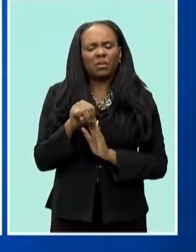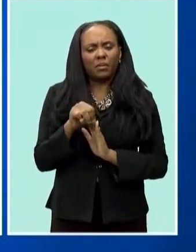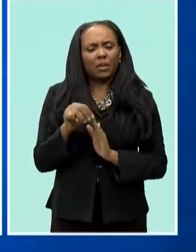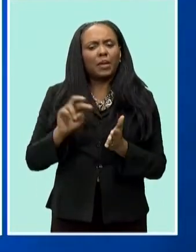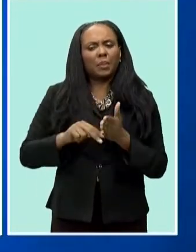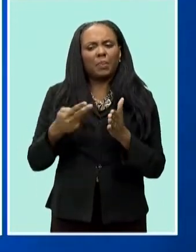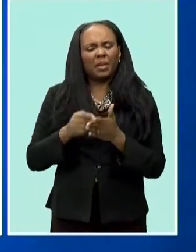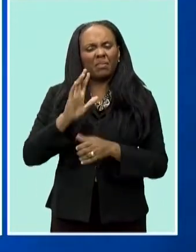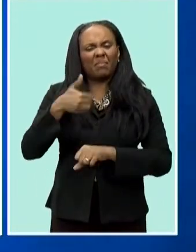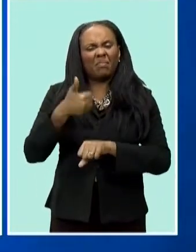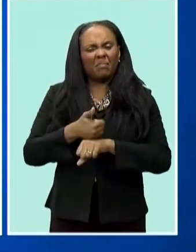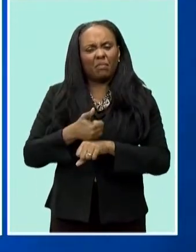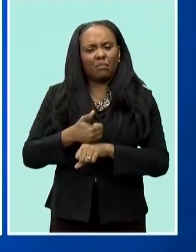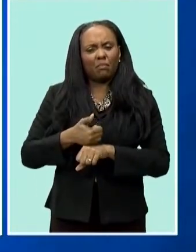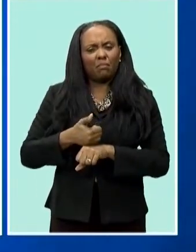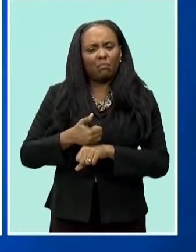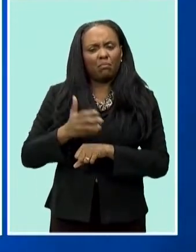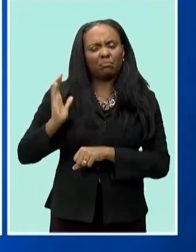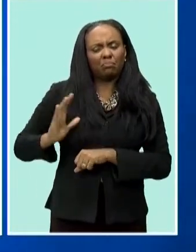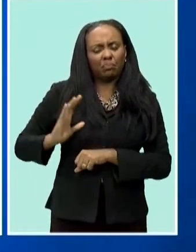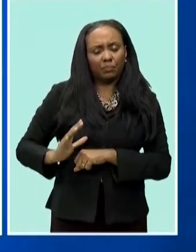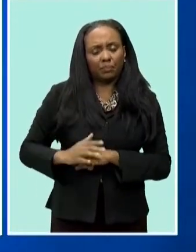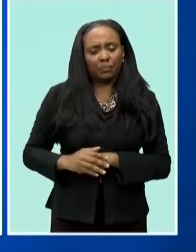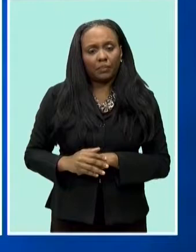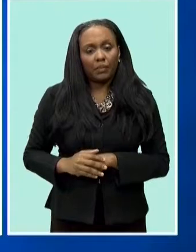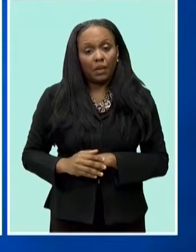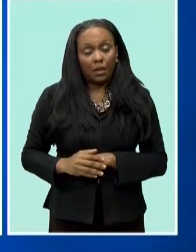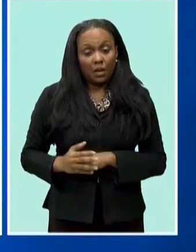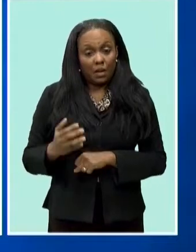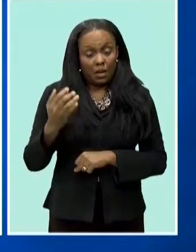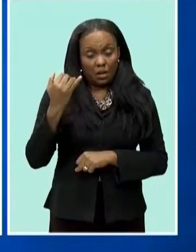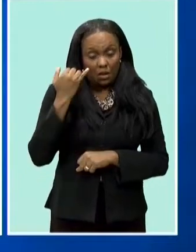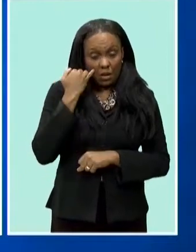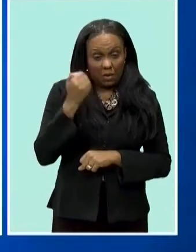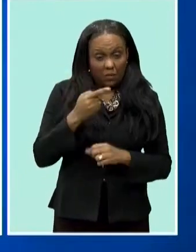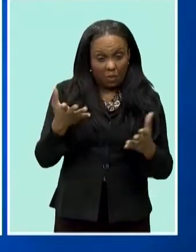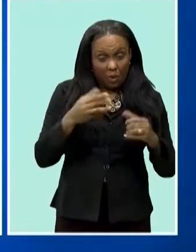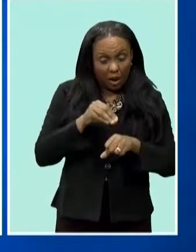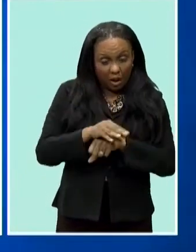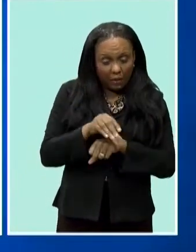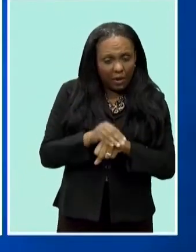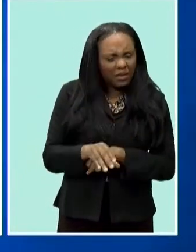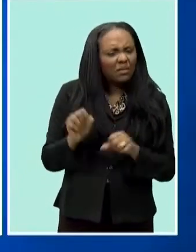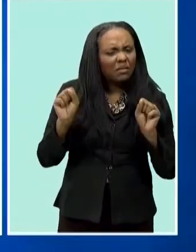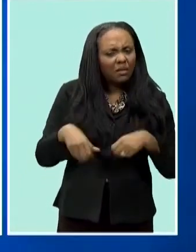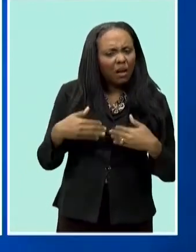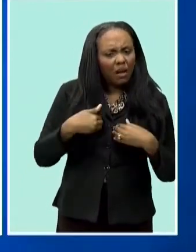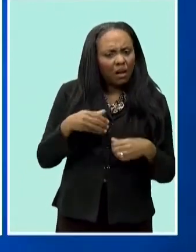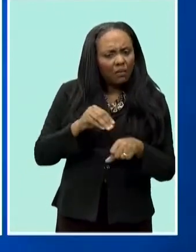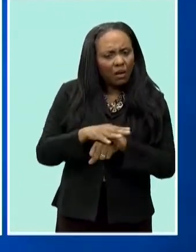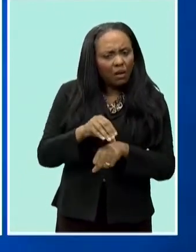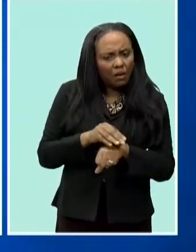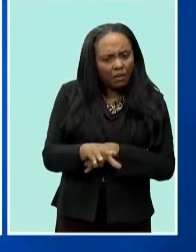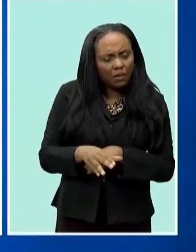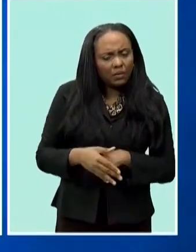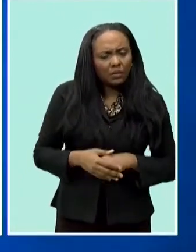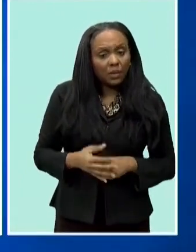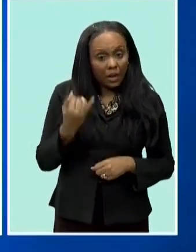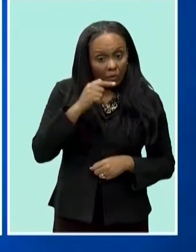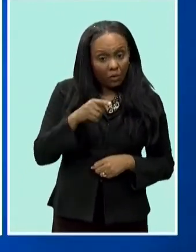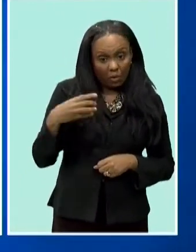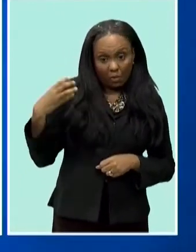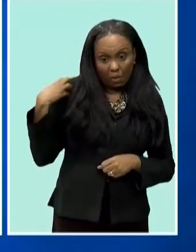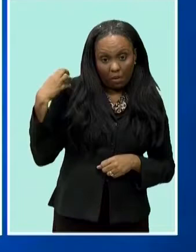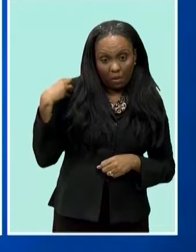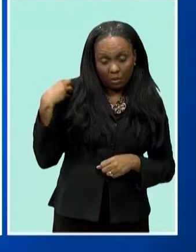employer can also get some advice. It may be slightly biased, but I think you'll be able to understand, you know, there'll